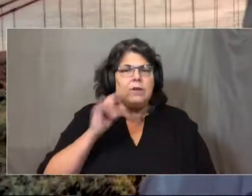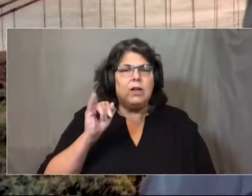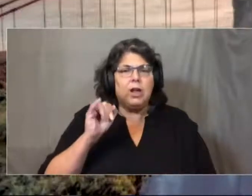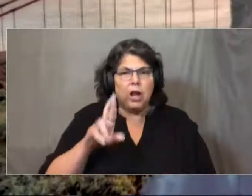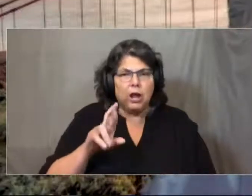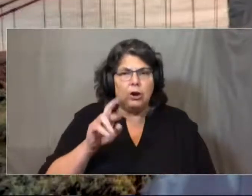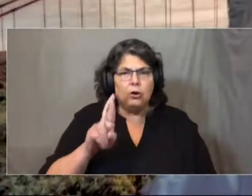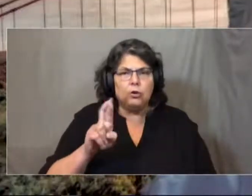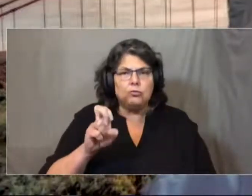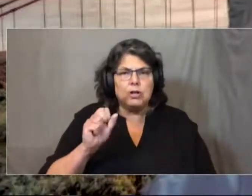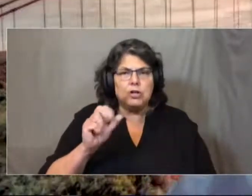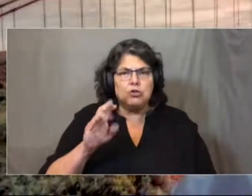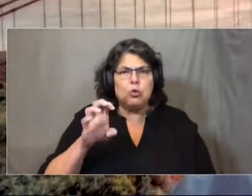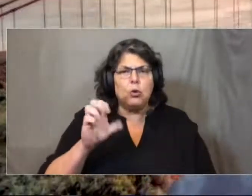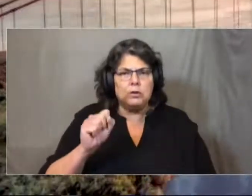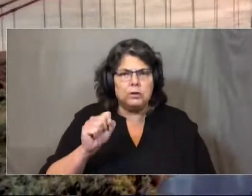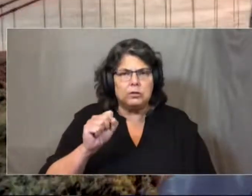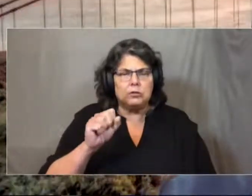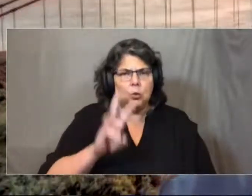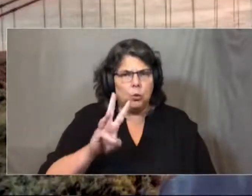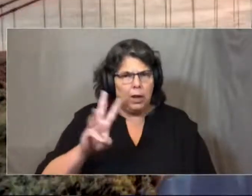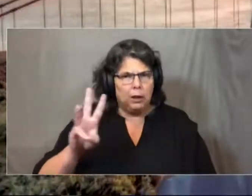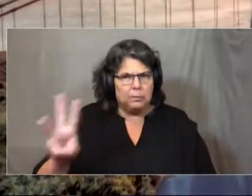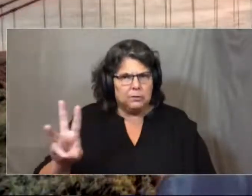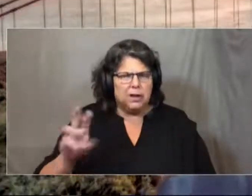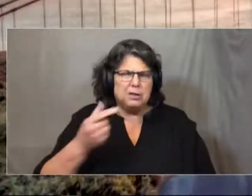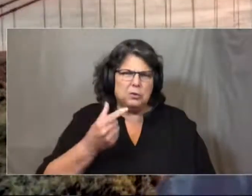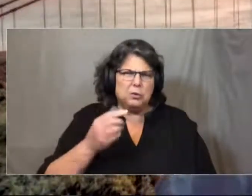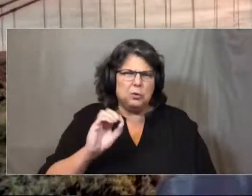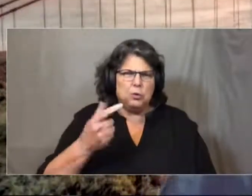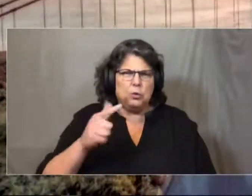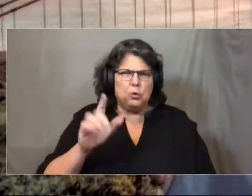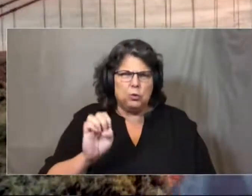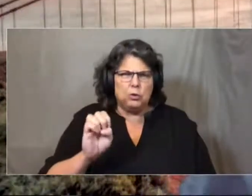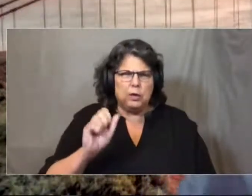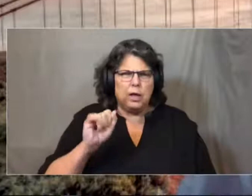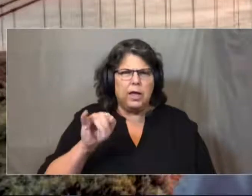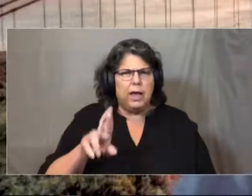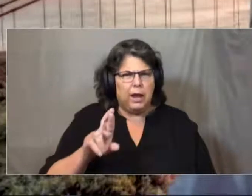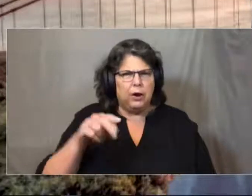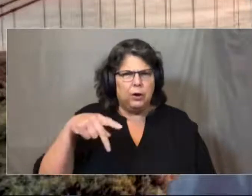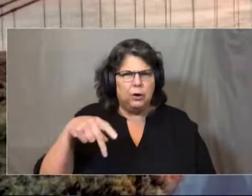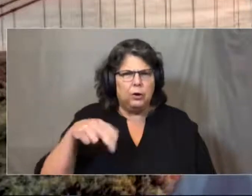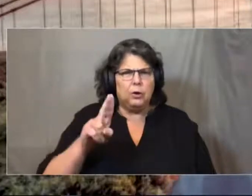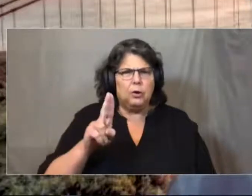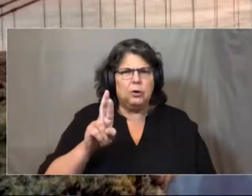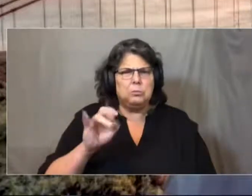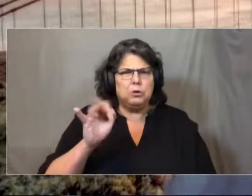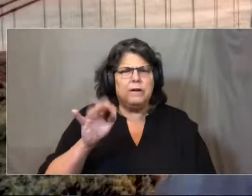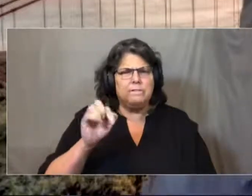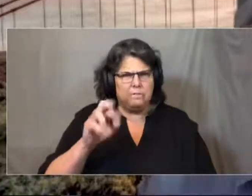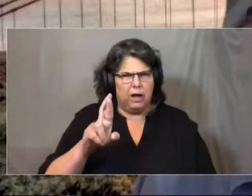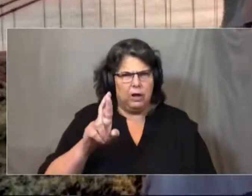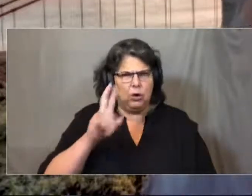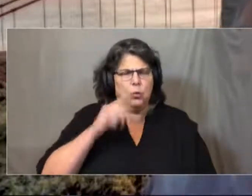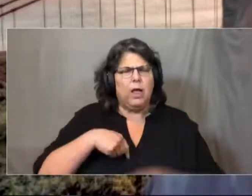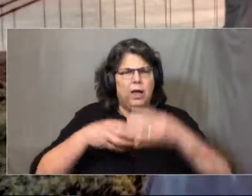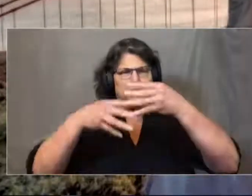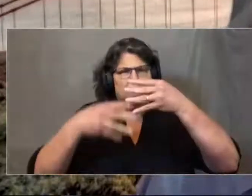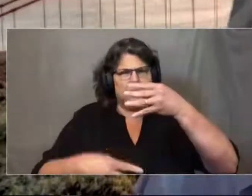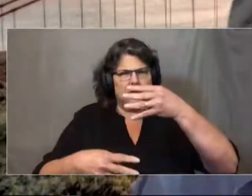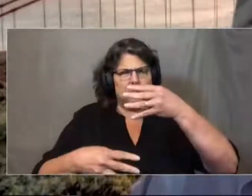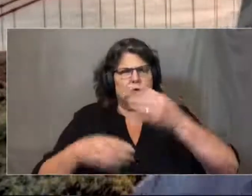website. All you have to do is Google air purifiers and you will pull up a list of air purifiers that are